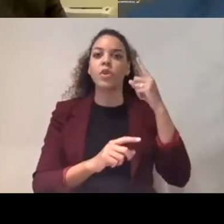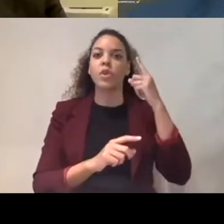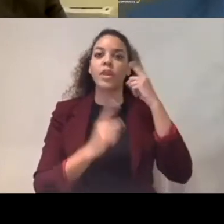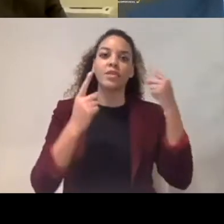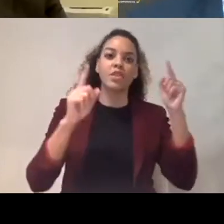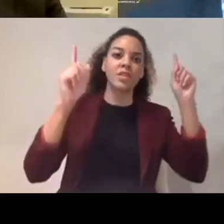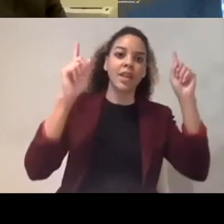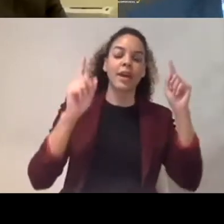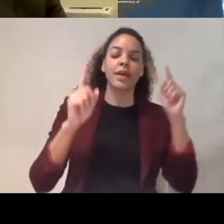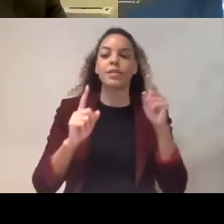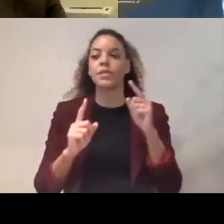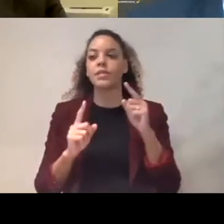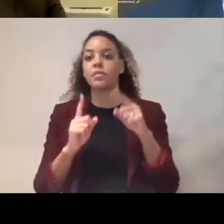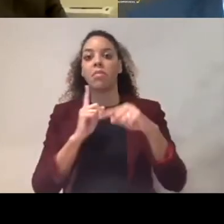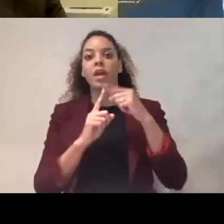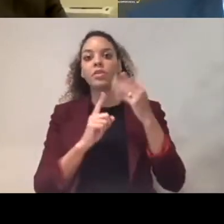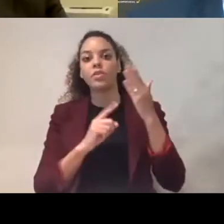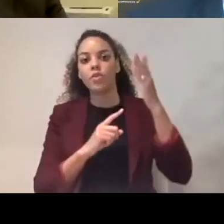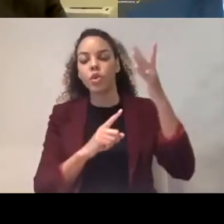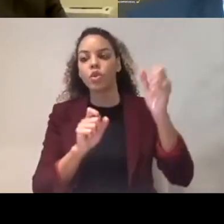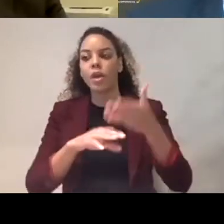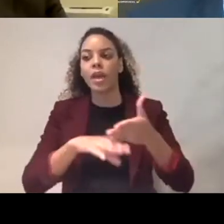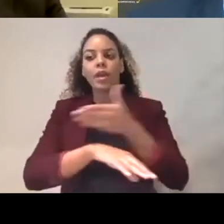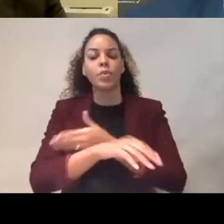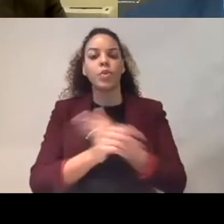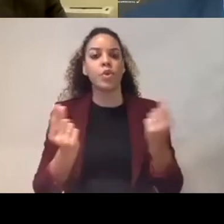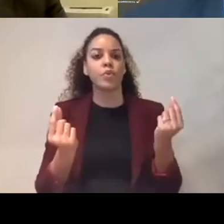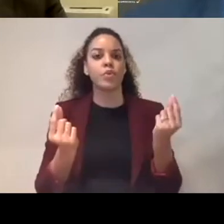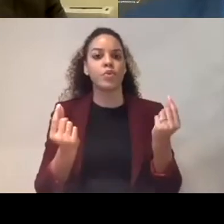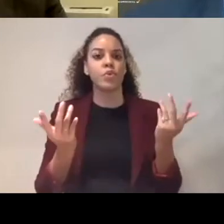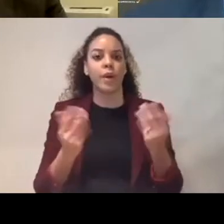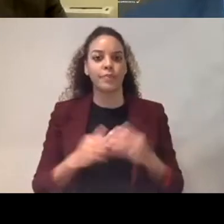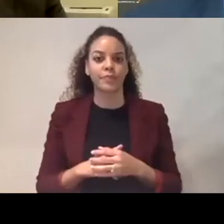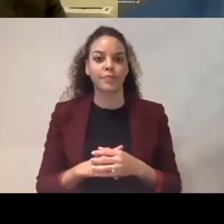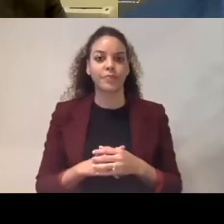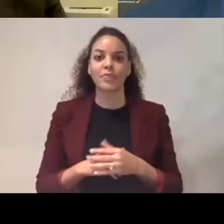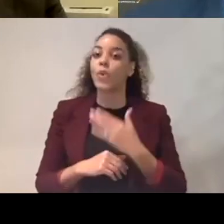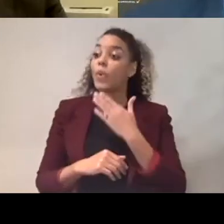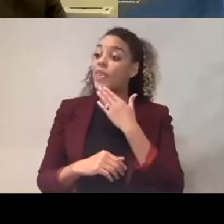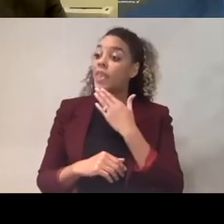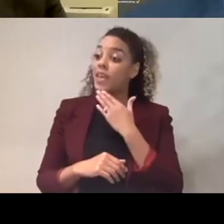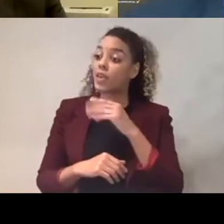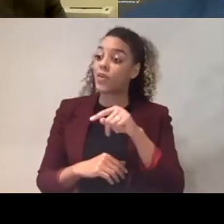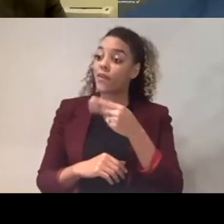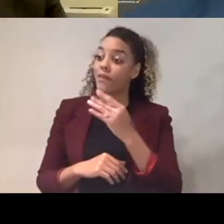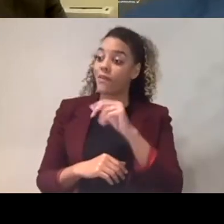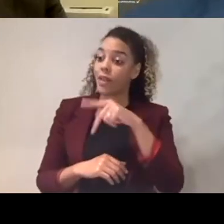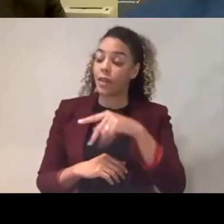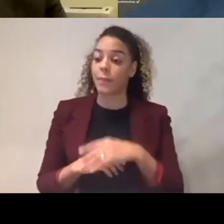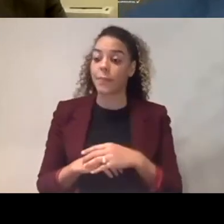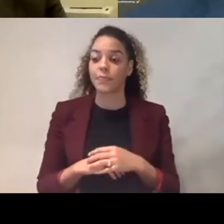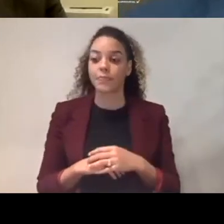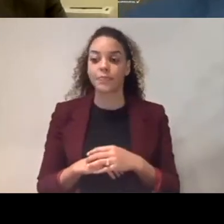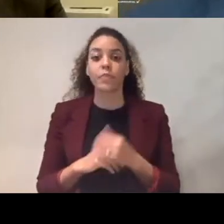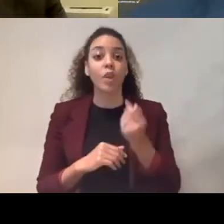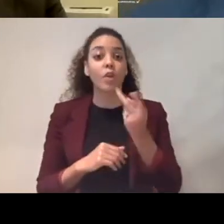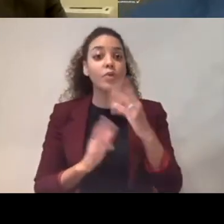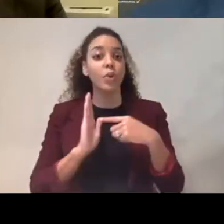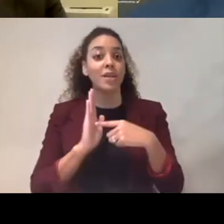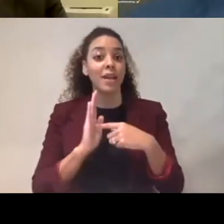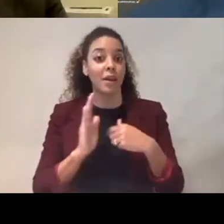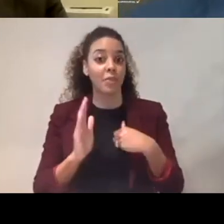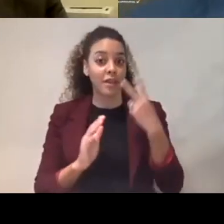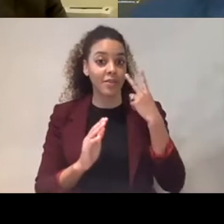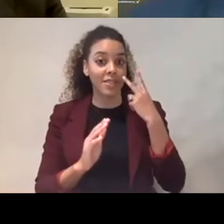work, even with the current economic conditions? Thank you, Philip. So a couple of examples that I've seen recently and